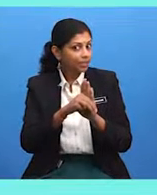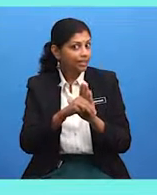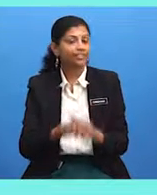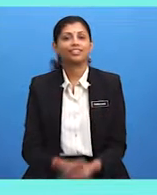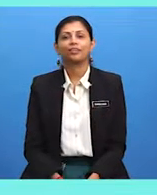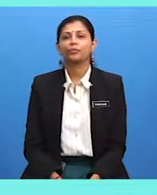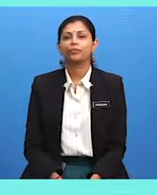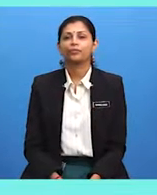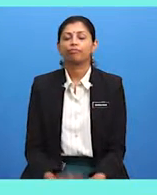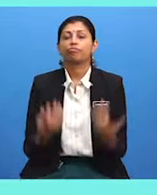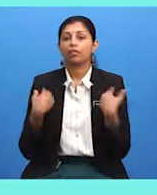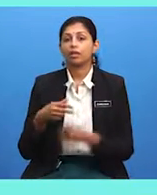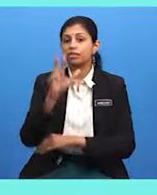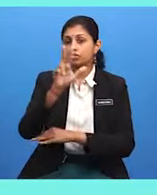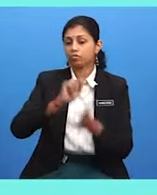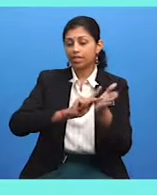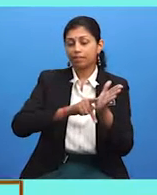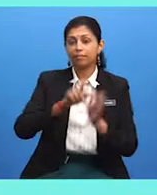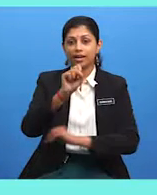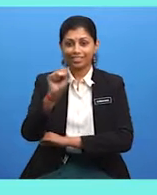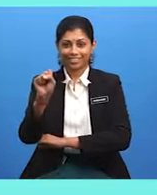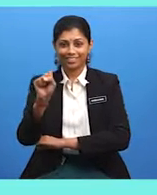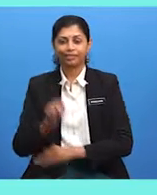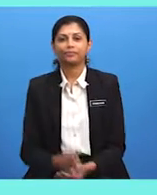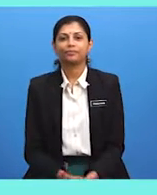It consists of three parts.